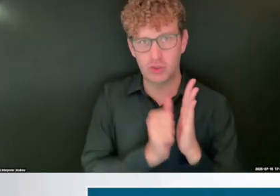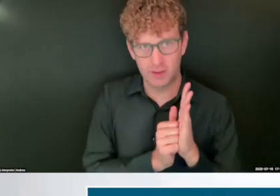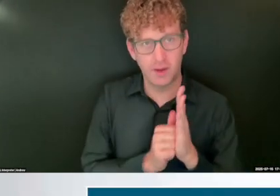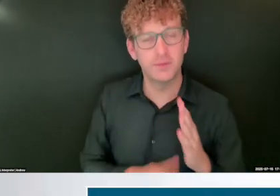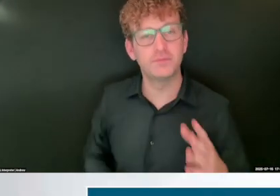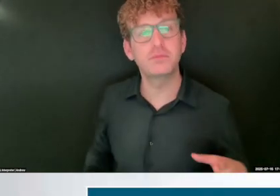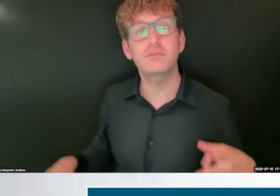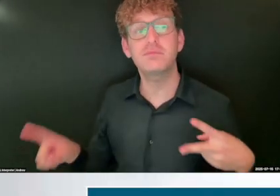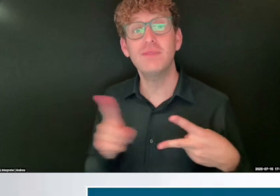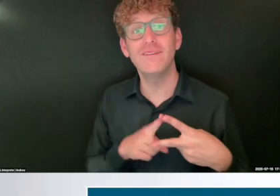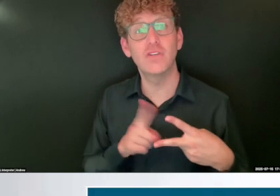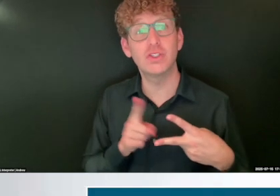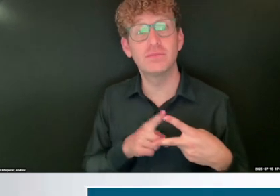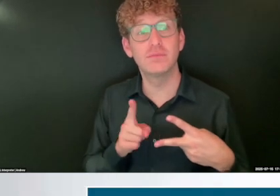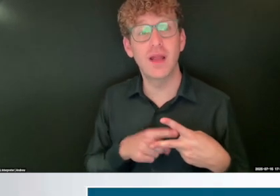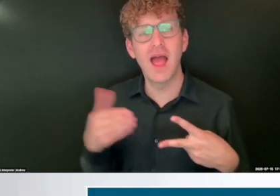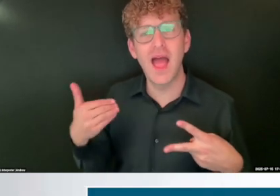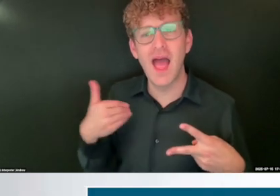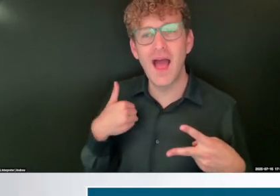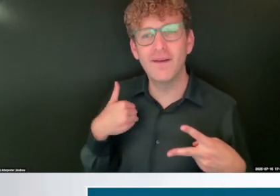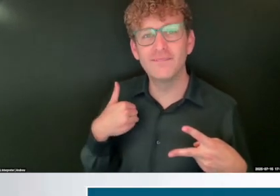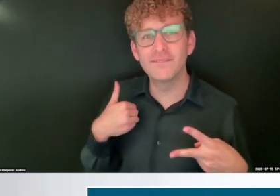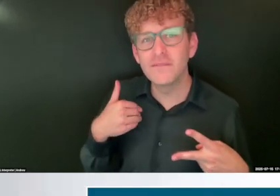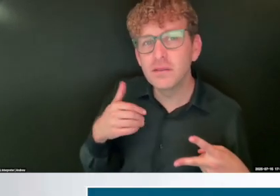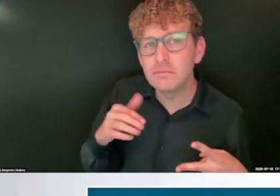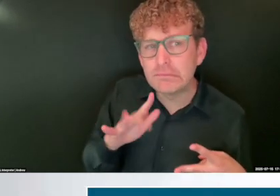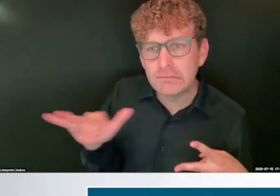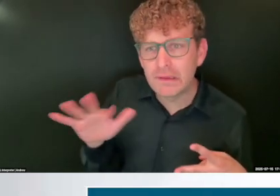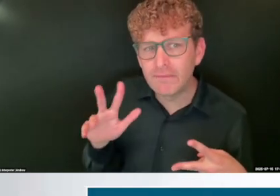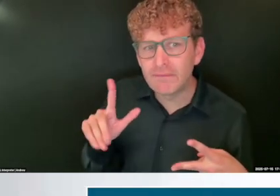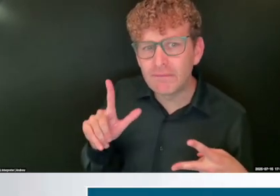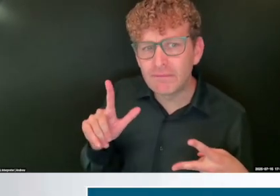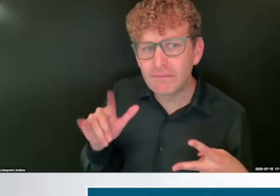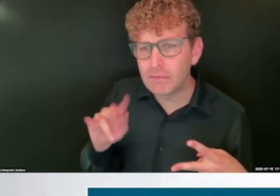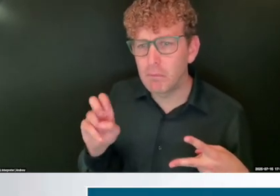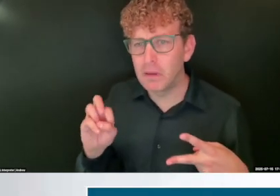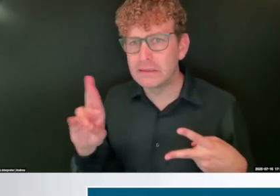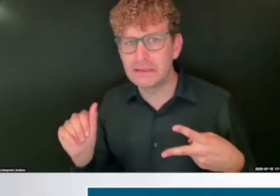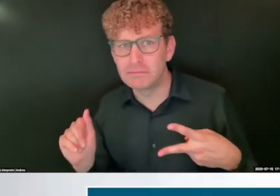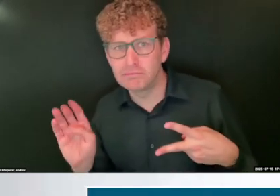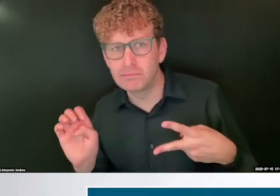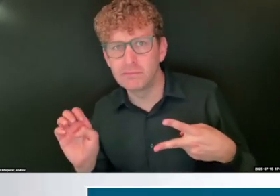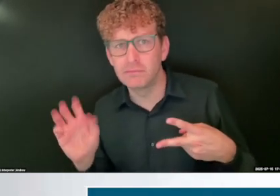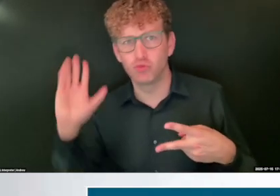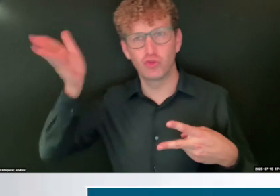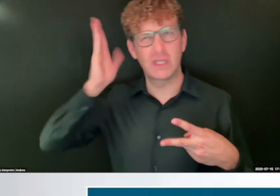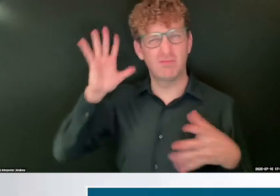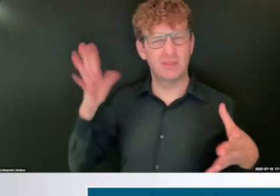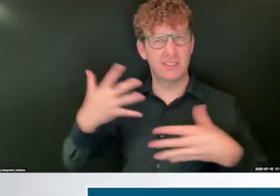Leilani Viramontes presenting a summary on the Funding Plan Workgroup for Clean Mobility